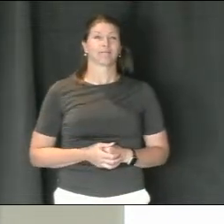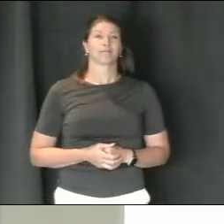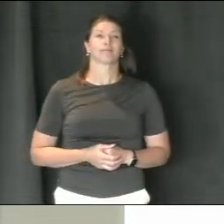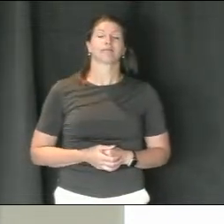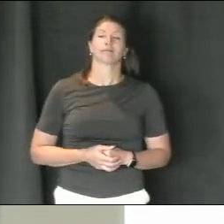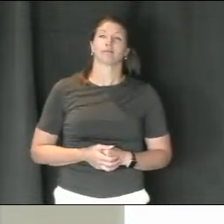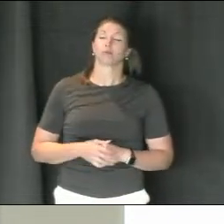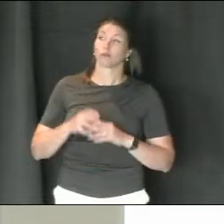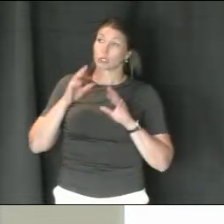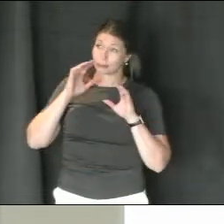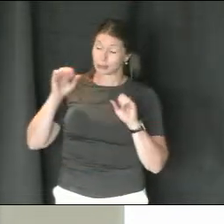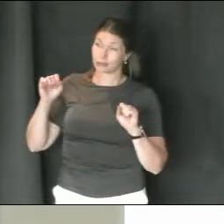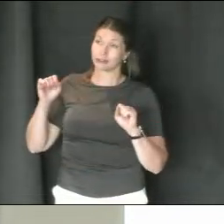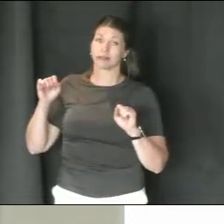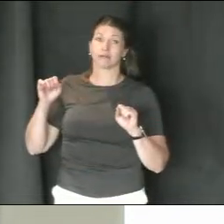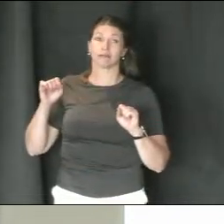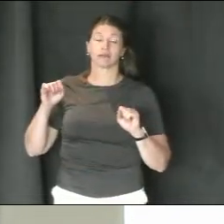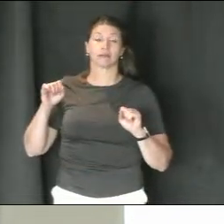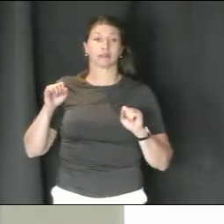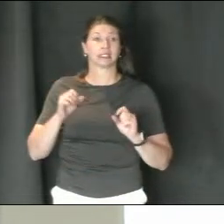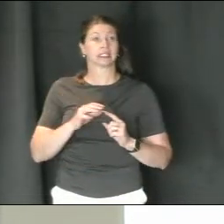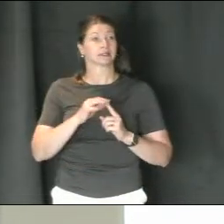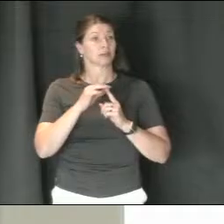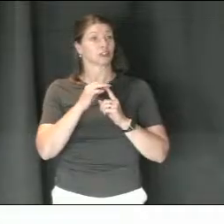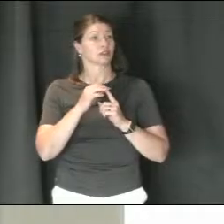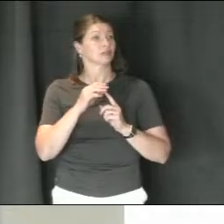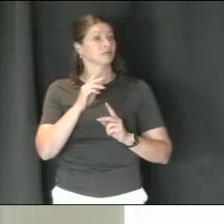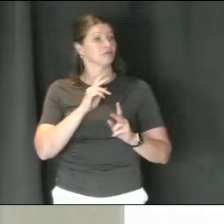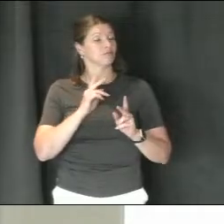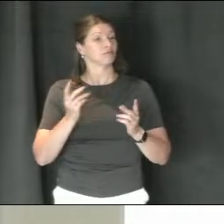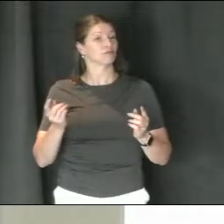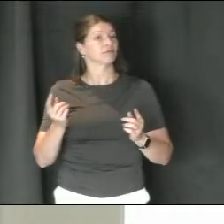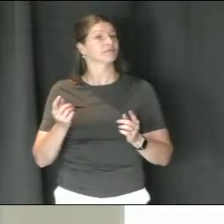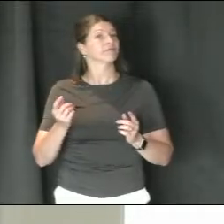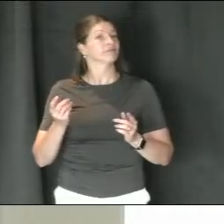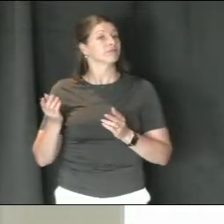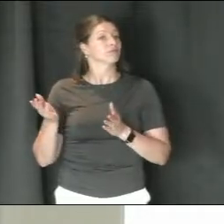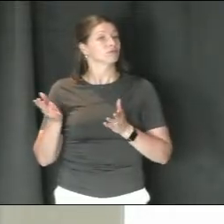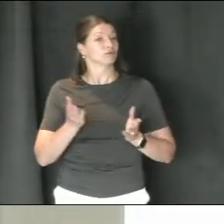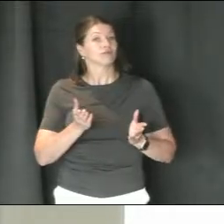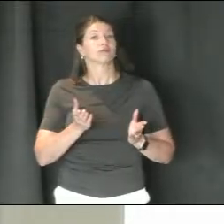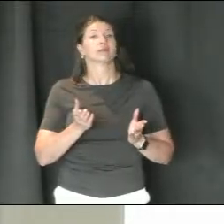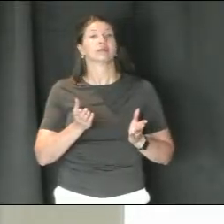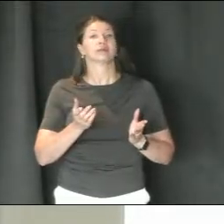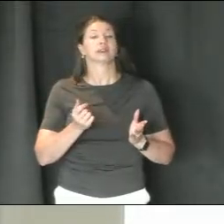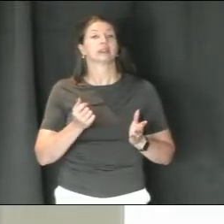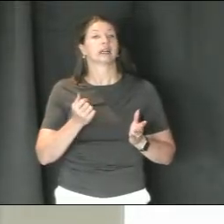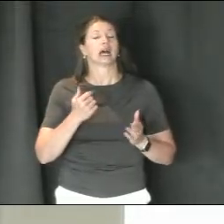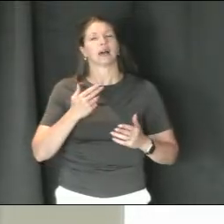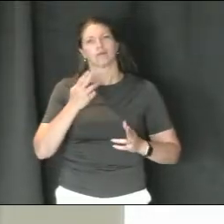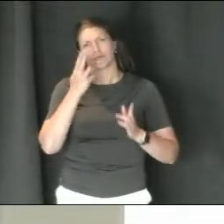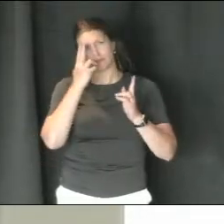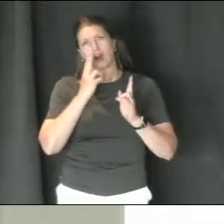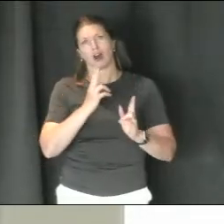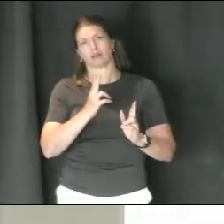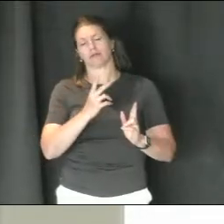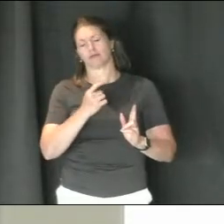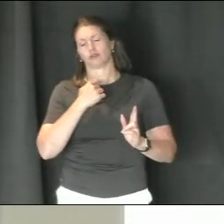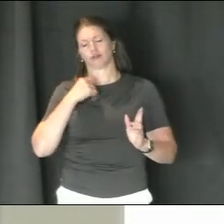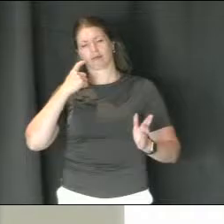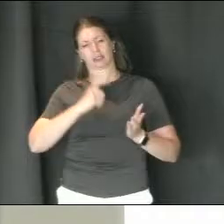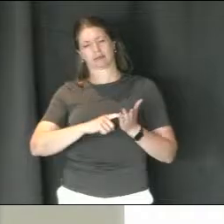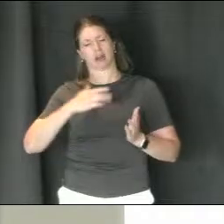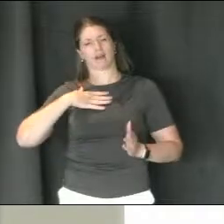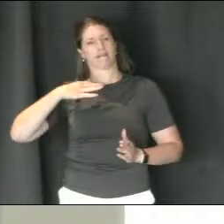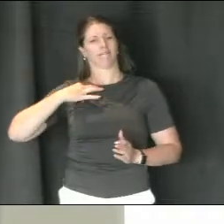Mr. Premier, special guests, I feel honored to be here today in recognition of my volunteer work.